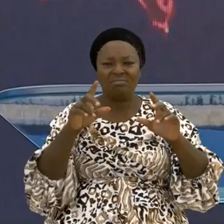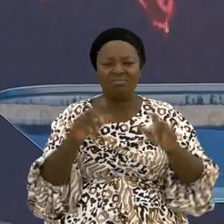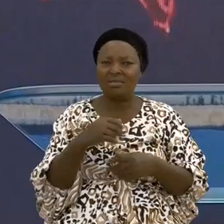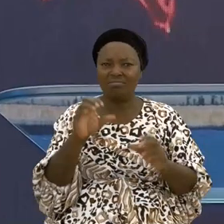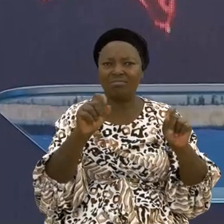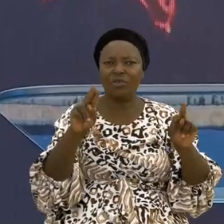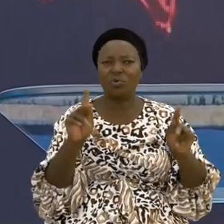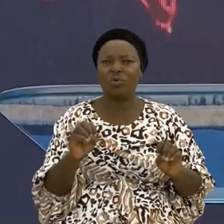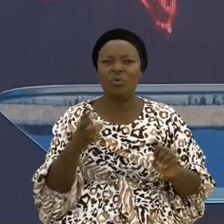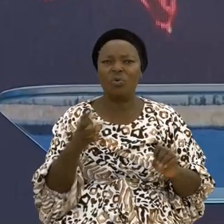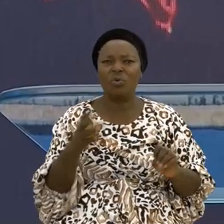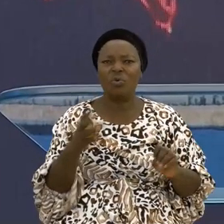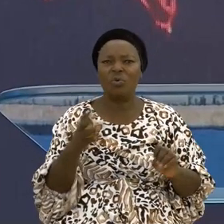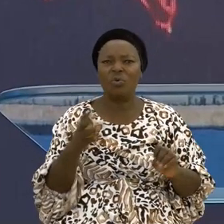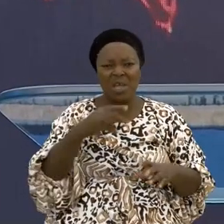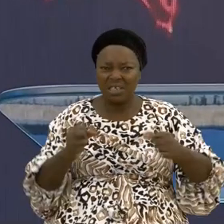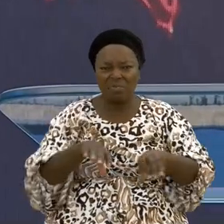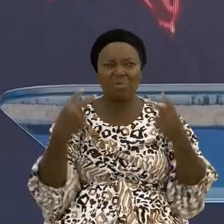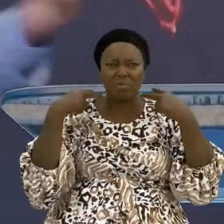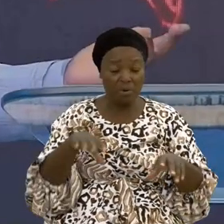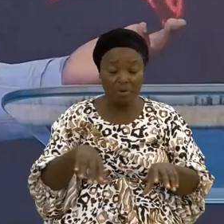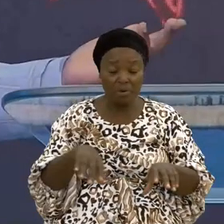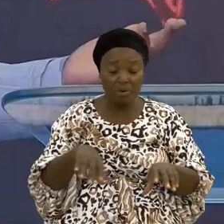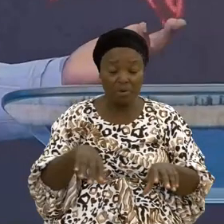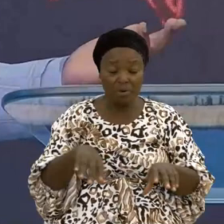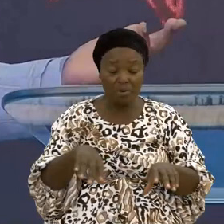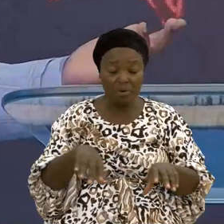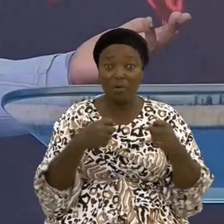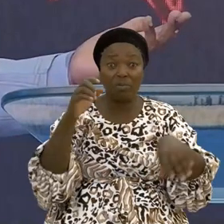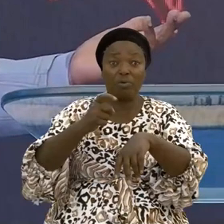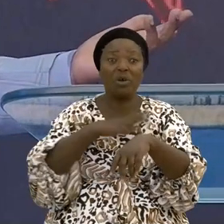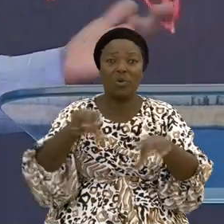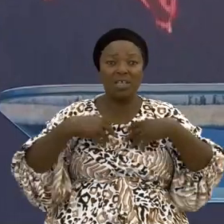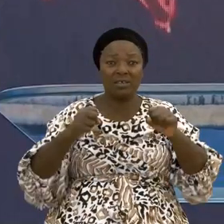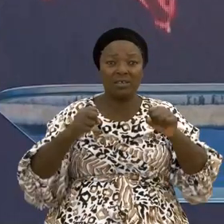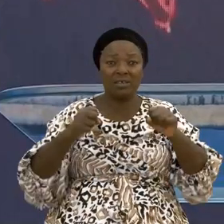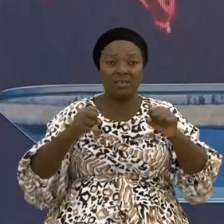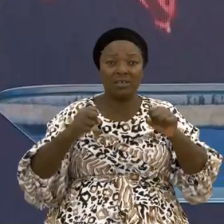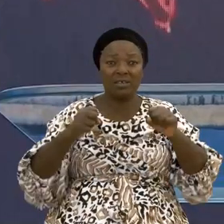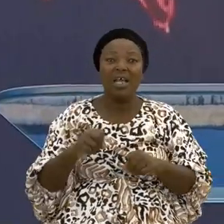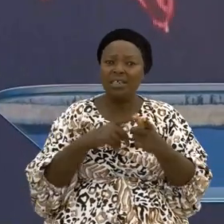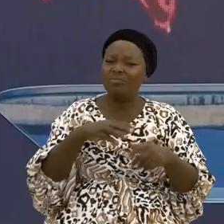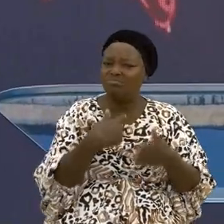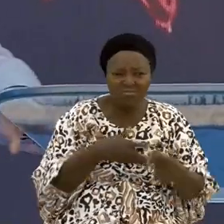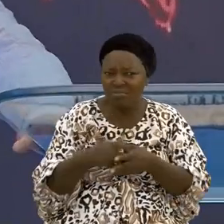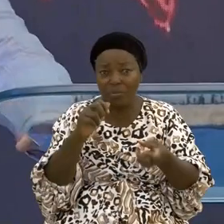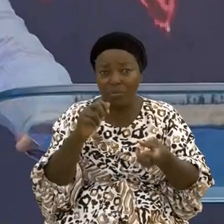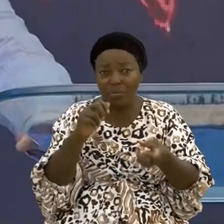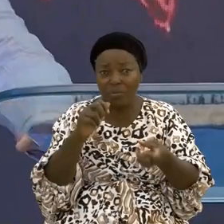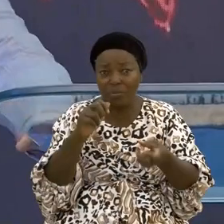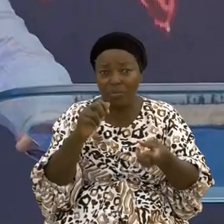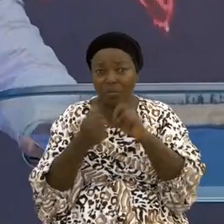healed. Arthritis, they were healed. Broken bones, they were healed. Whatever problem in their lives, they were